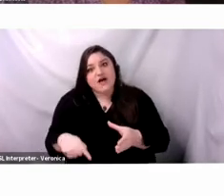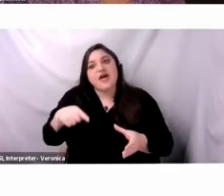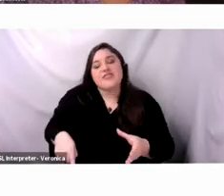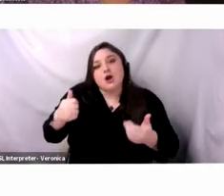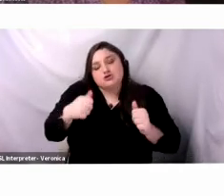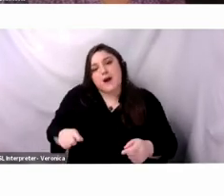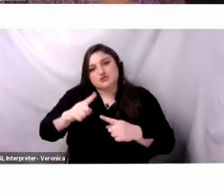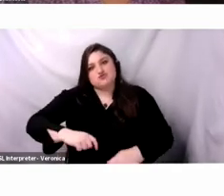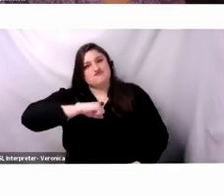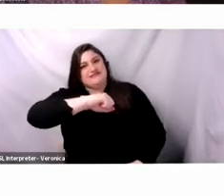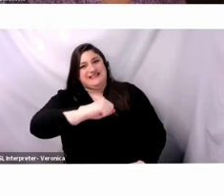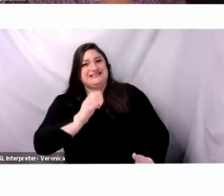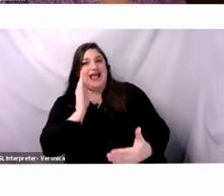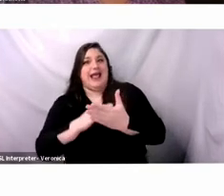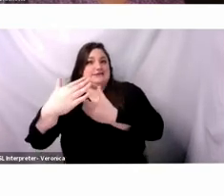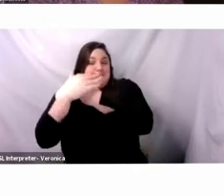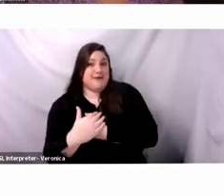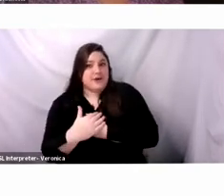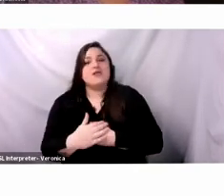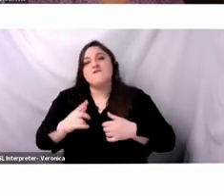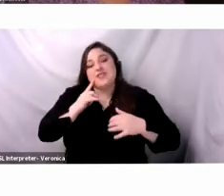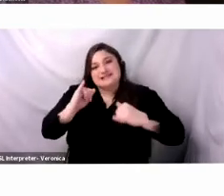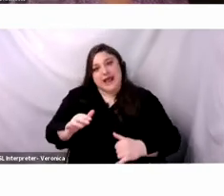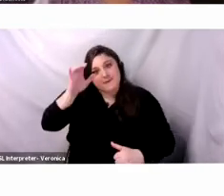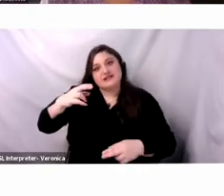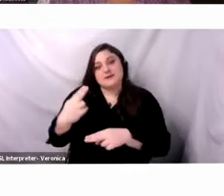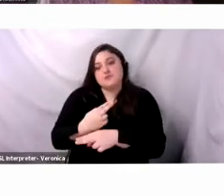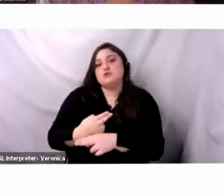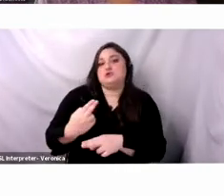imposed upon them by this very same thing, used clothing.